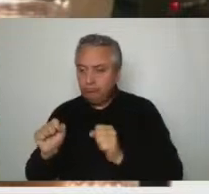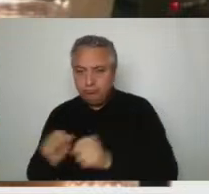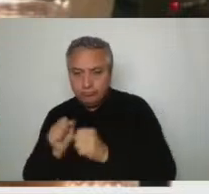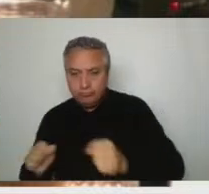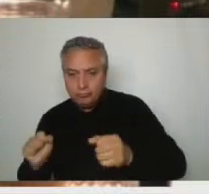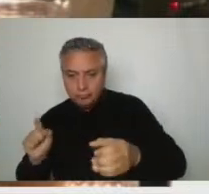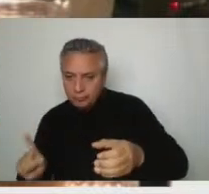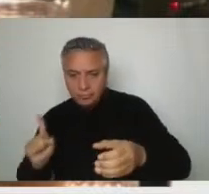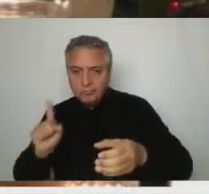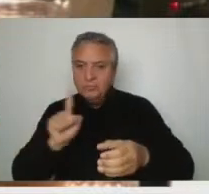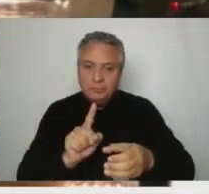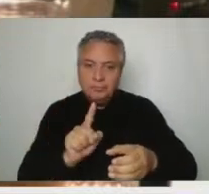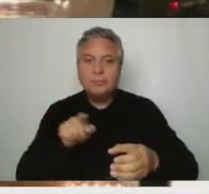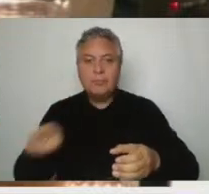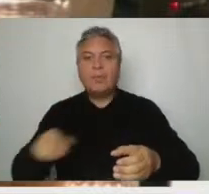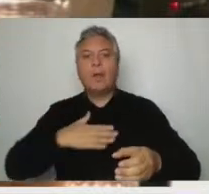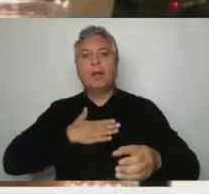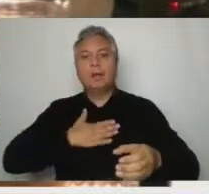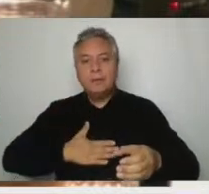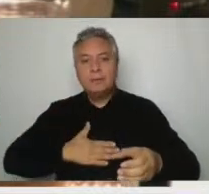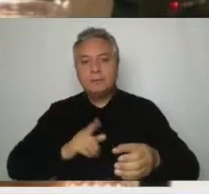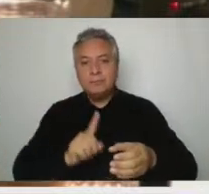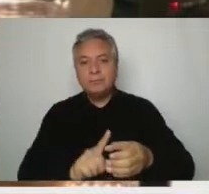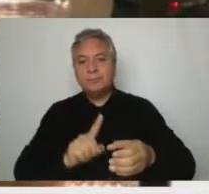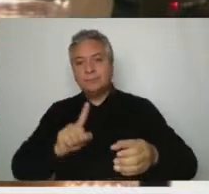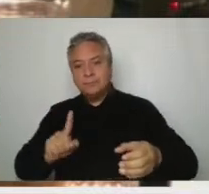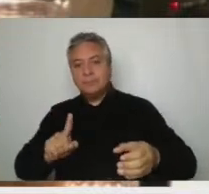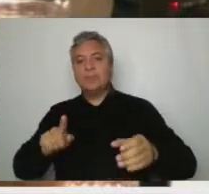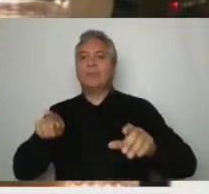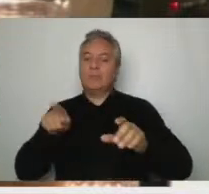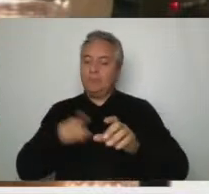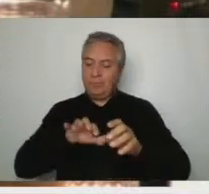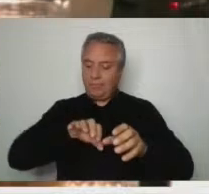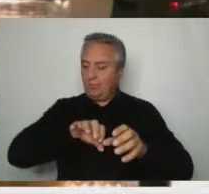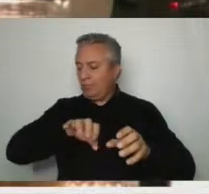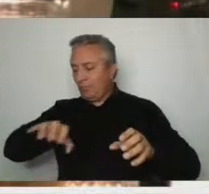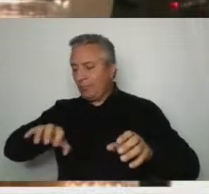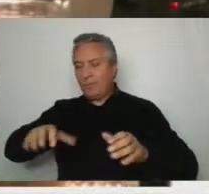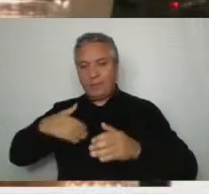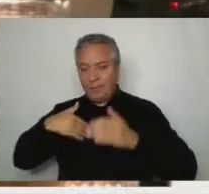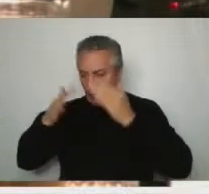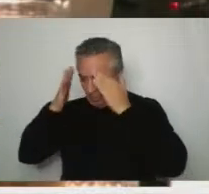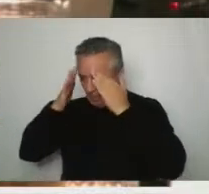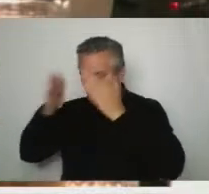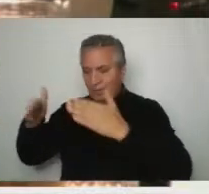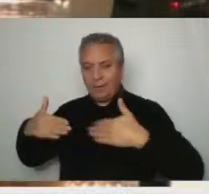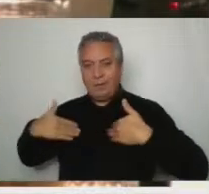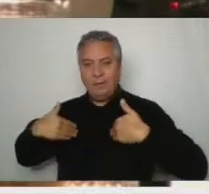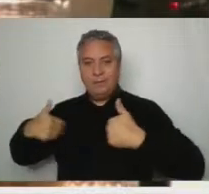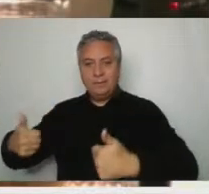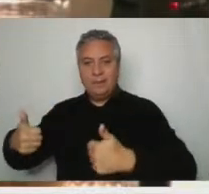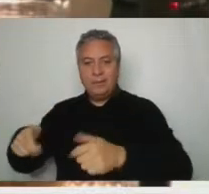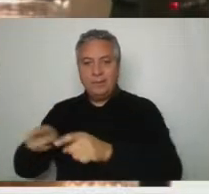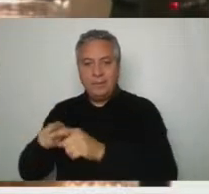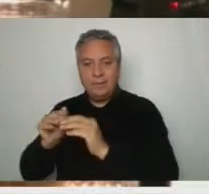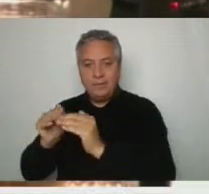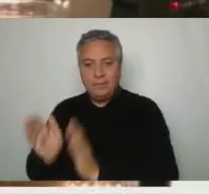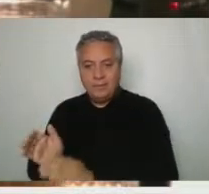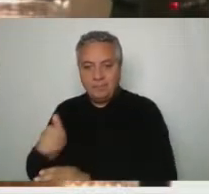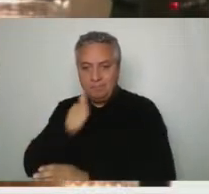access to primary care because they prefer private care. So we do have a gap